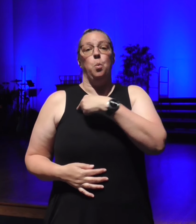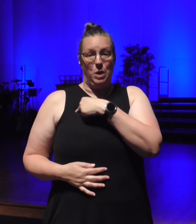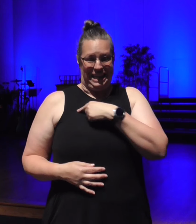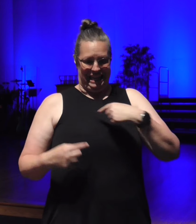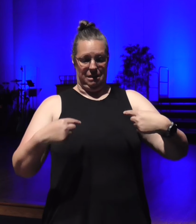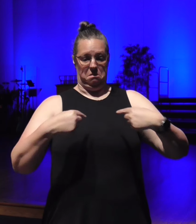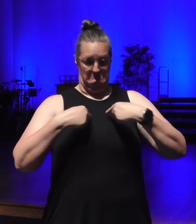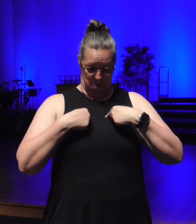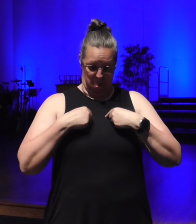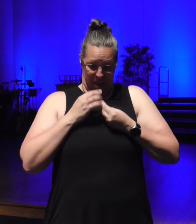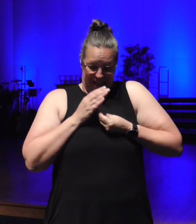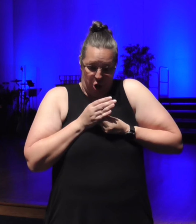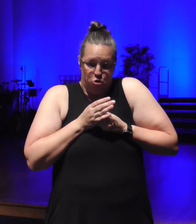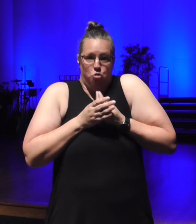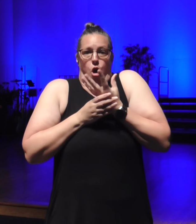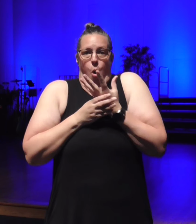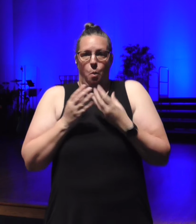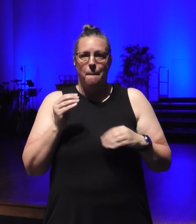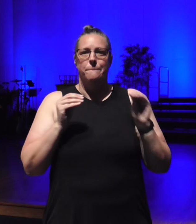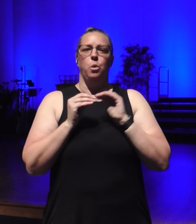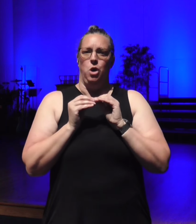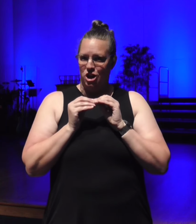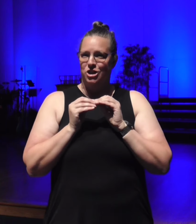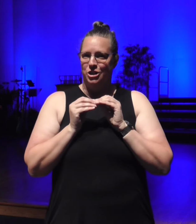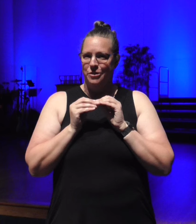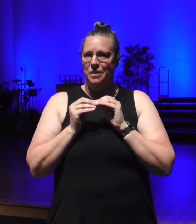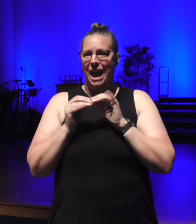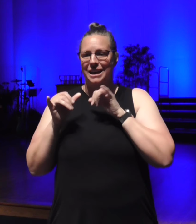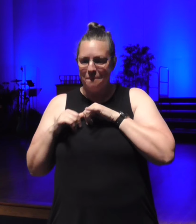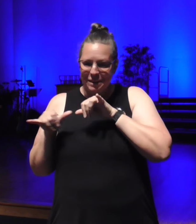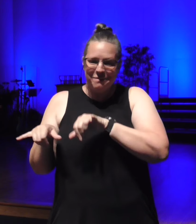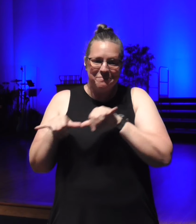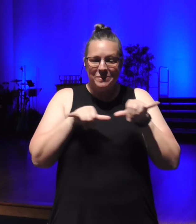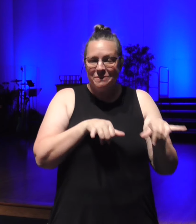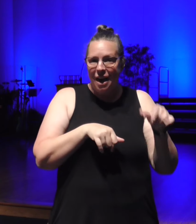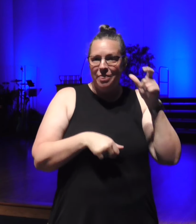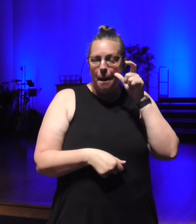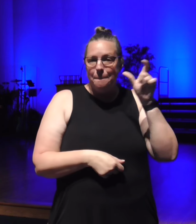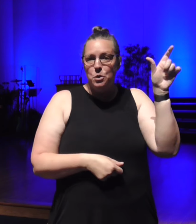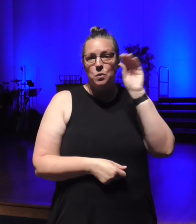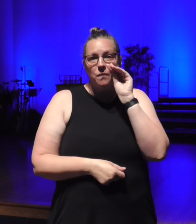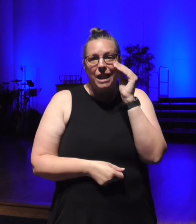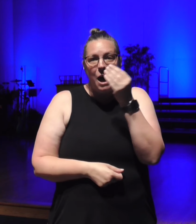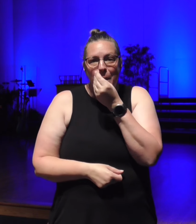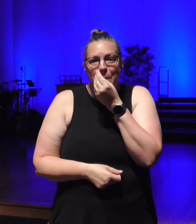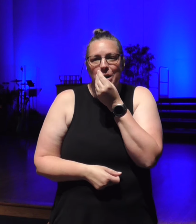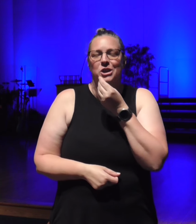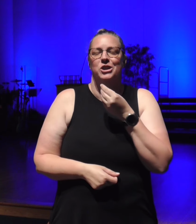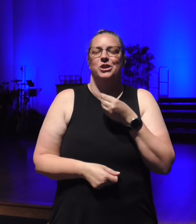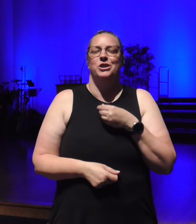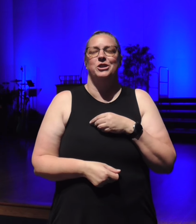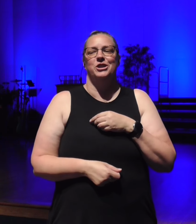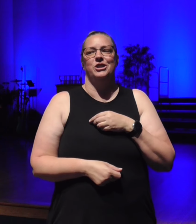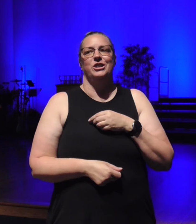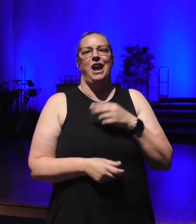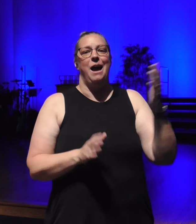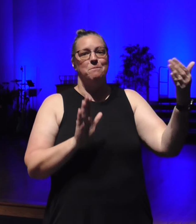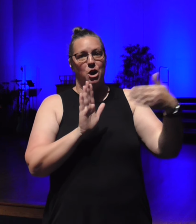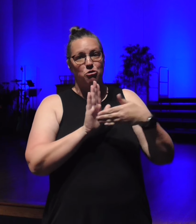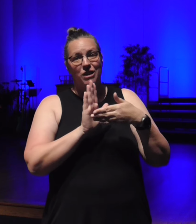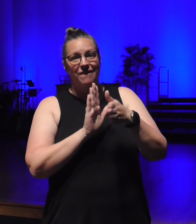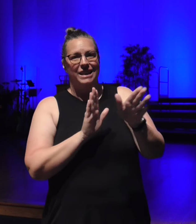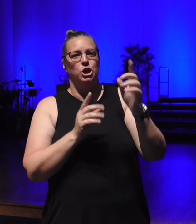completely, so that we can become like the moon that Guadalupe stood upon, reflections of light that is always